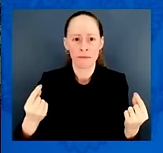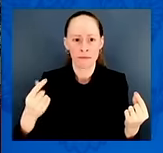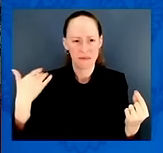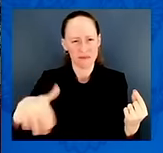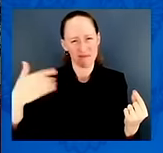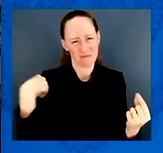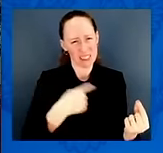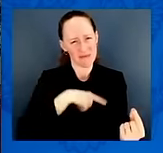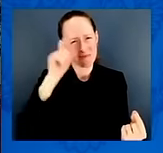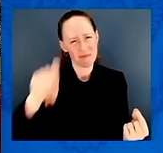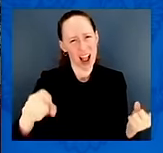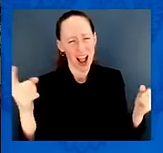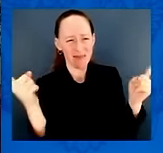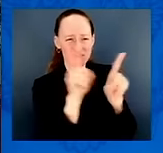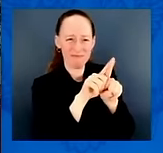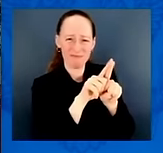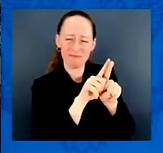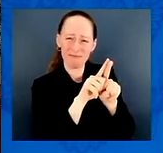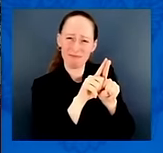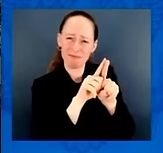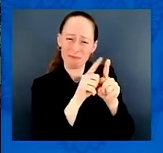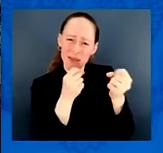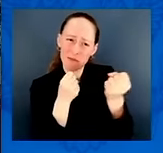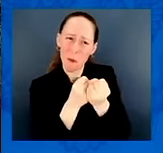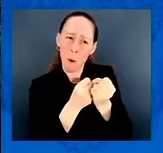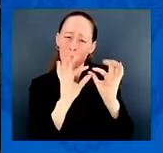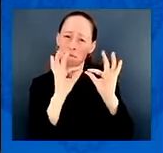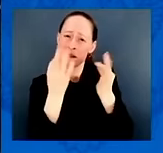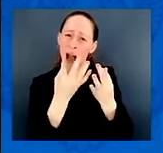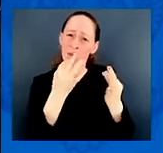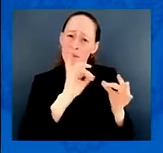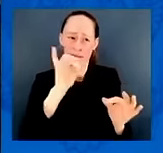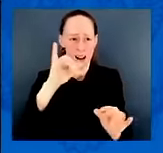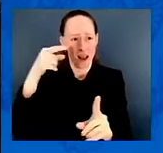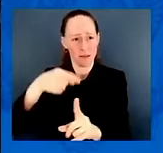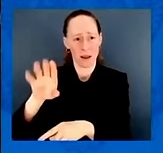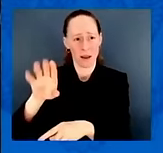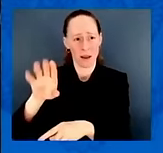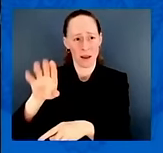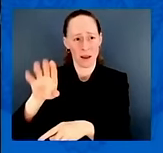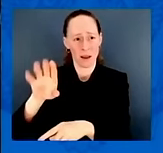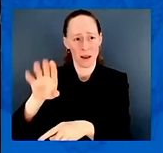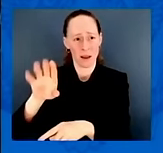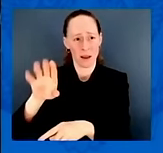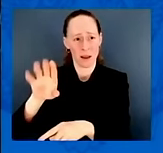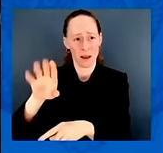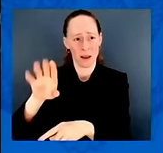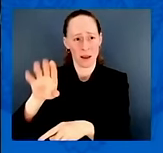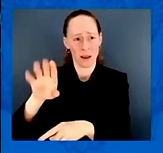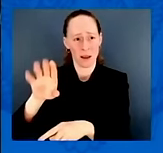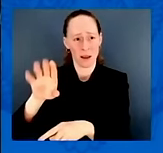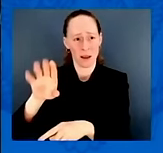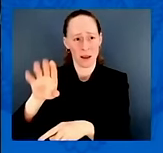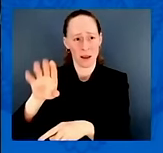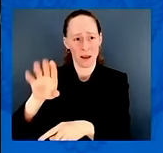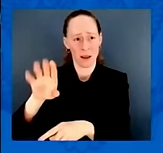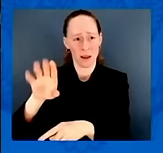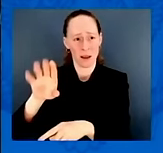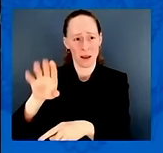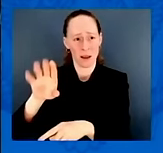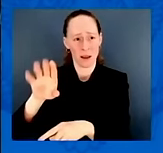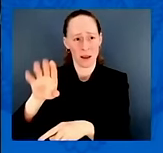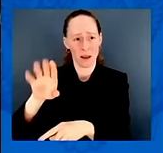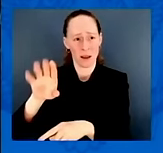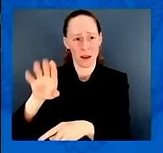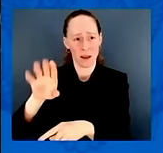Guarantee the right to IVF. Did he just say guarantee the right to AVF?